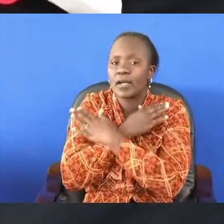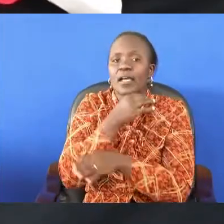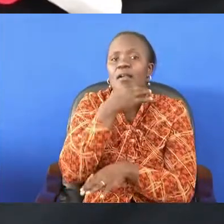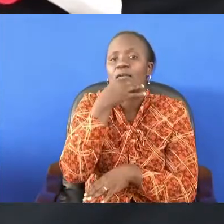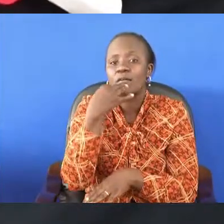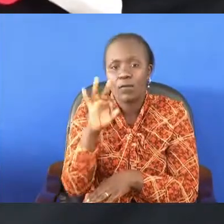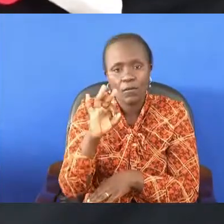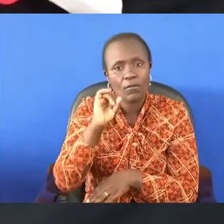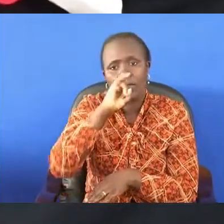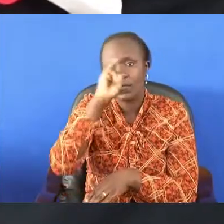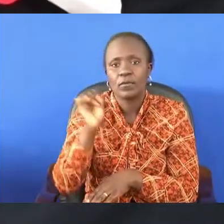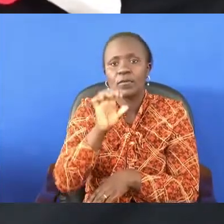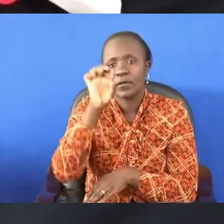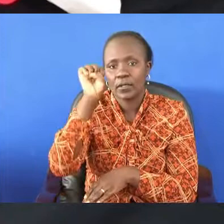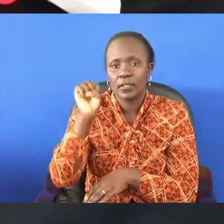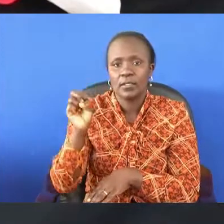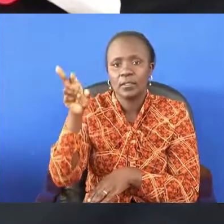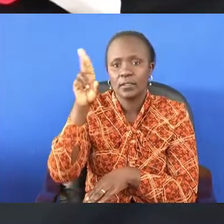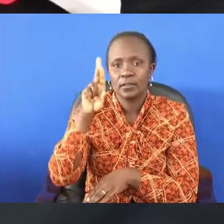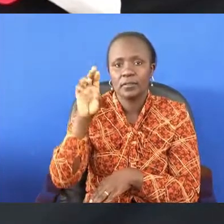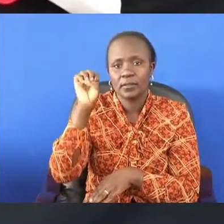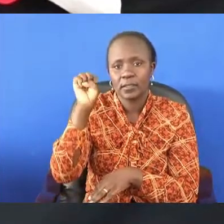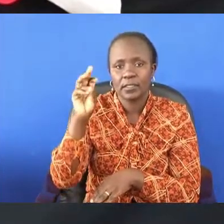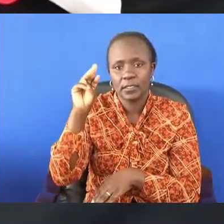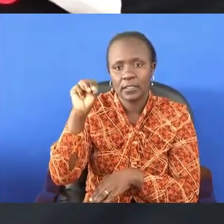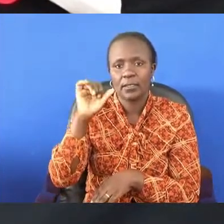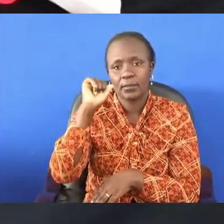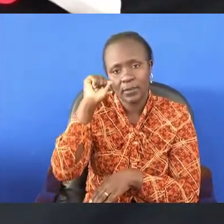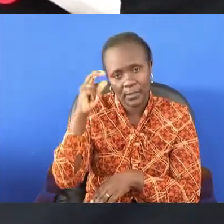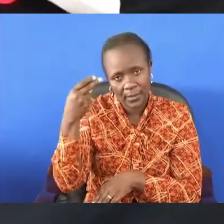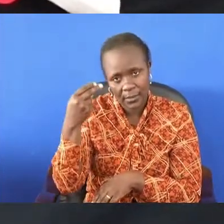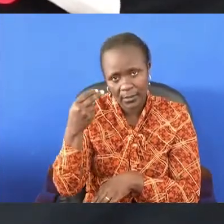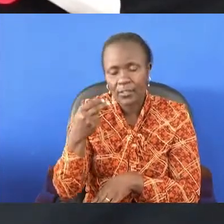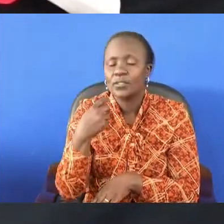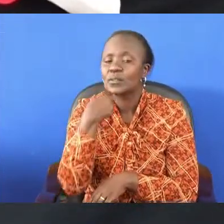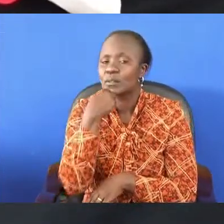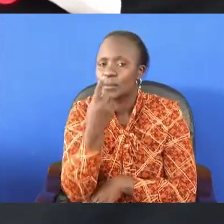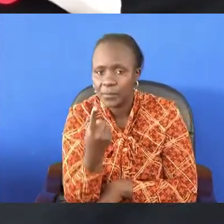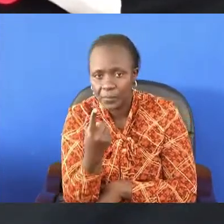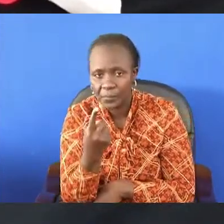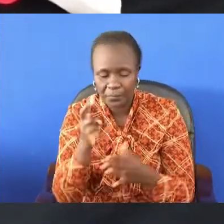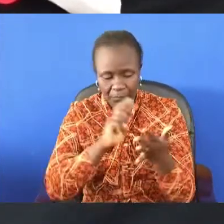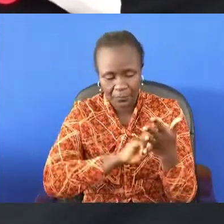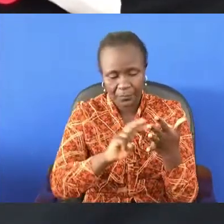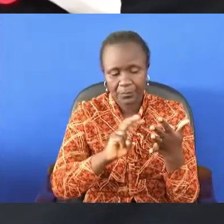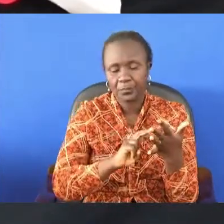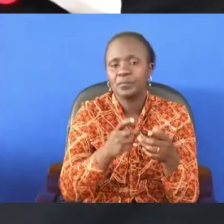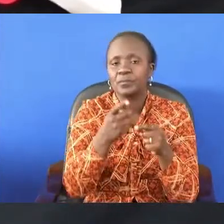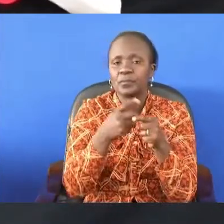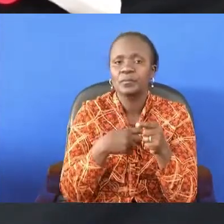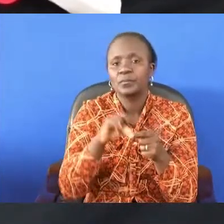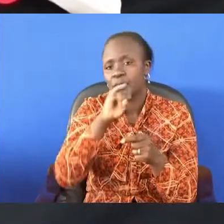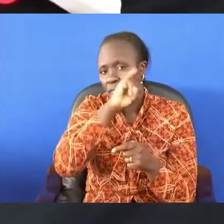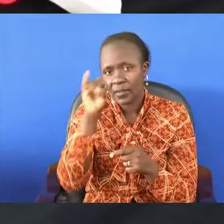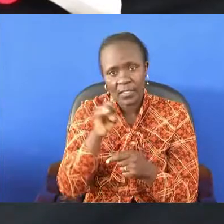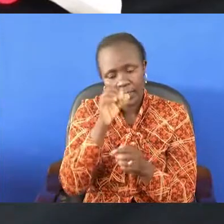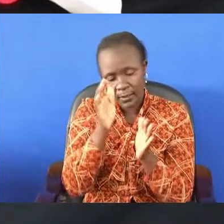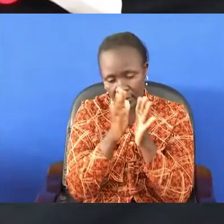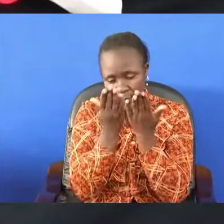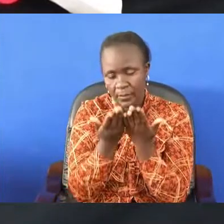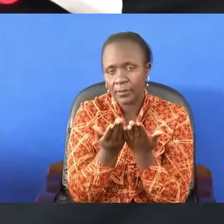I'm going to tell you. Relax. Okay. So, our reading comes from the book of